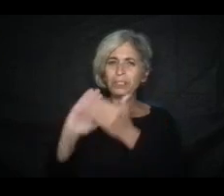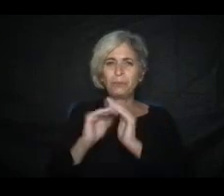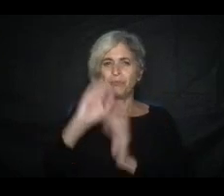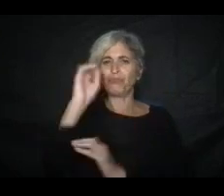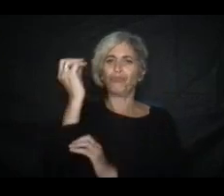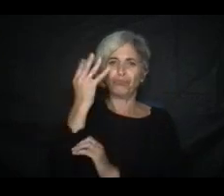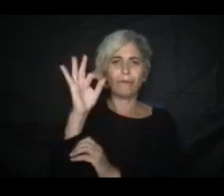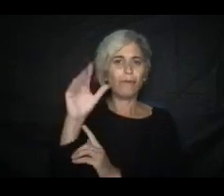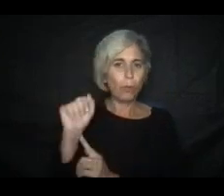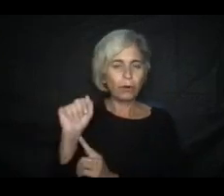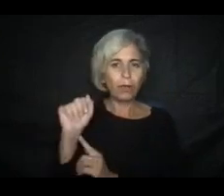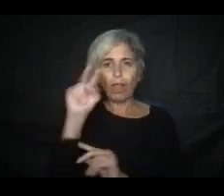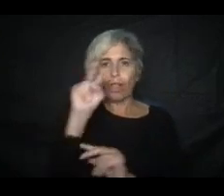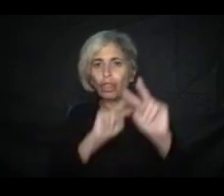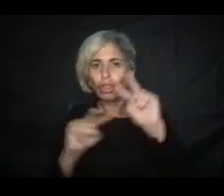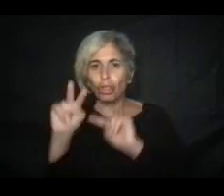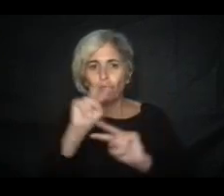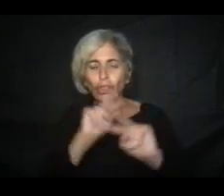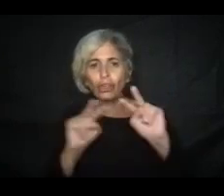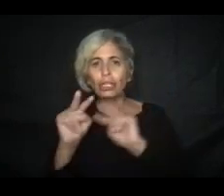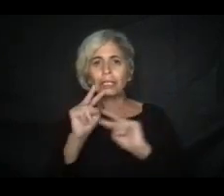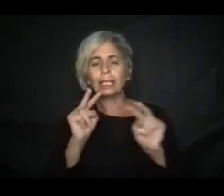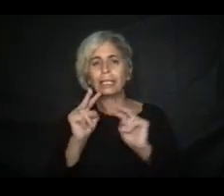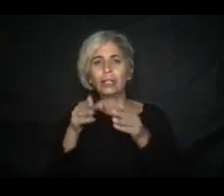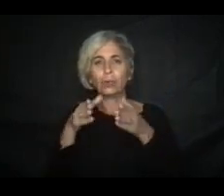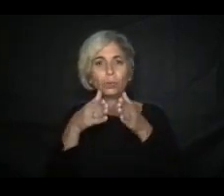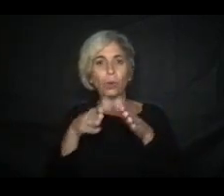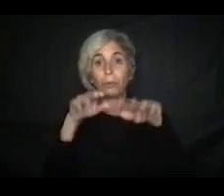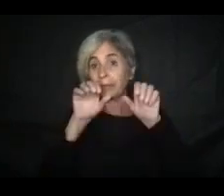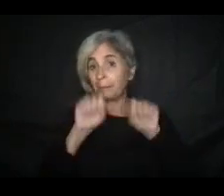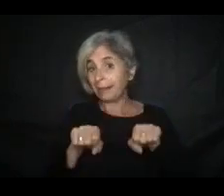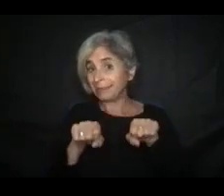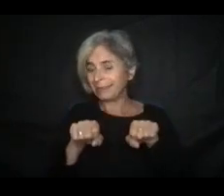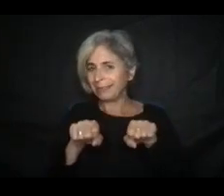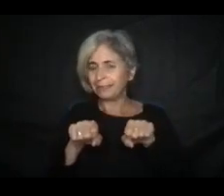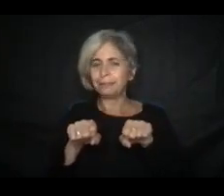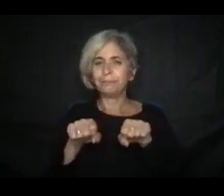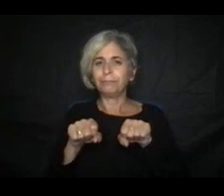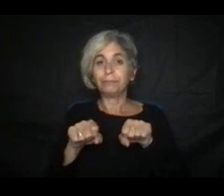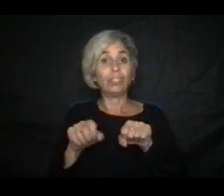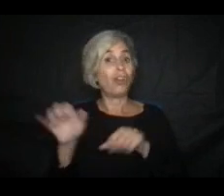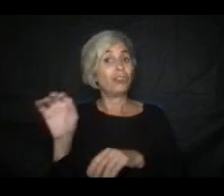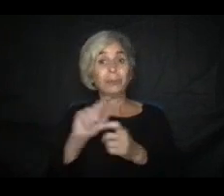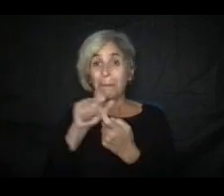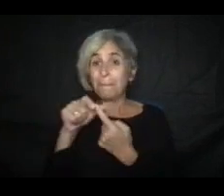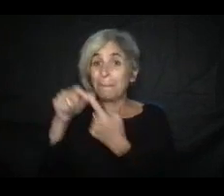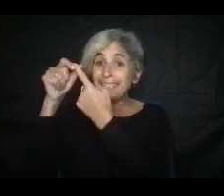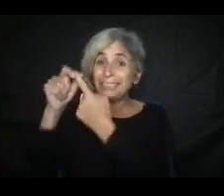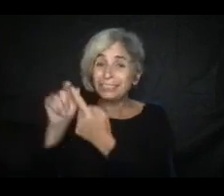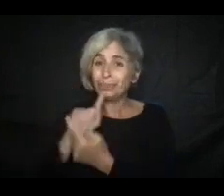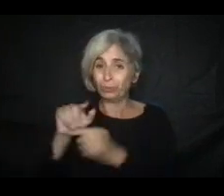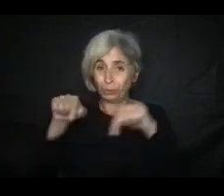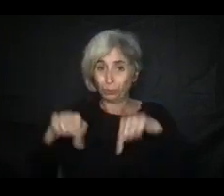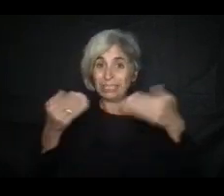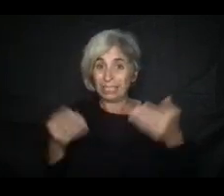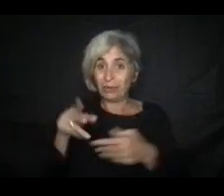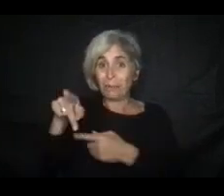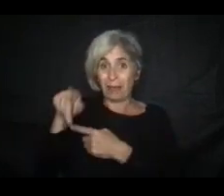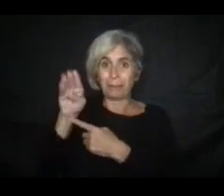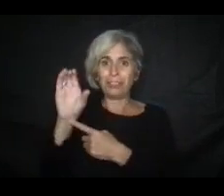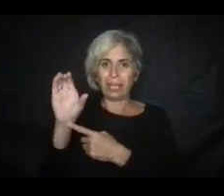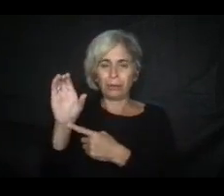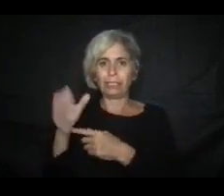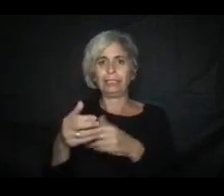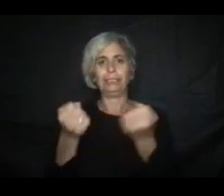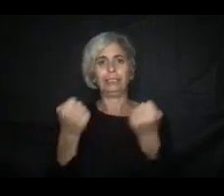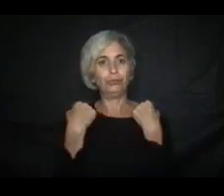at providing roadway capacity, and this is particularly true for Palm Beach County, and really made driving the